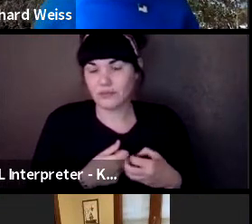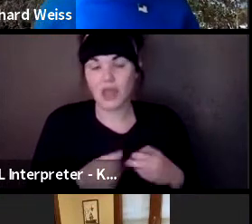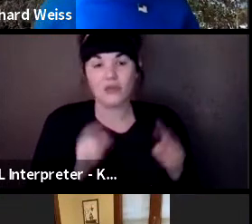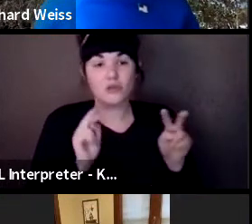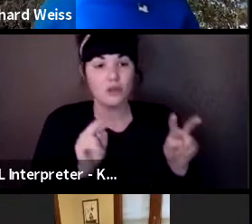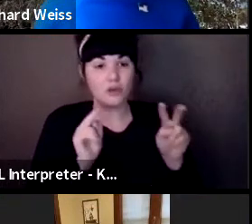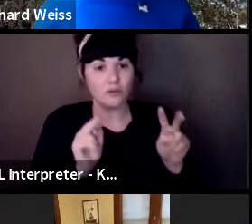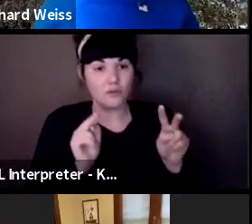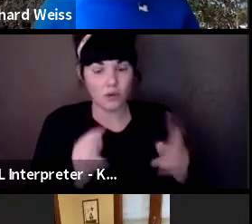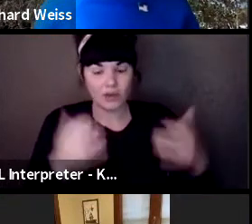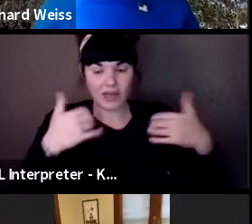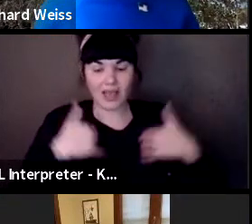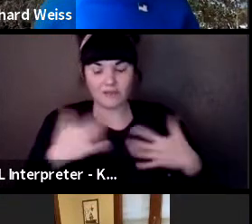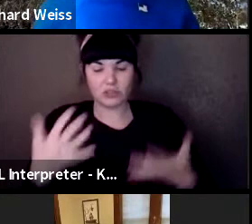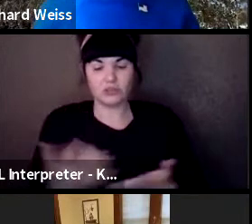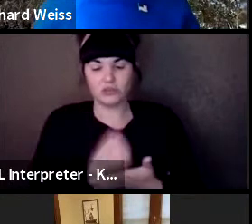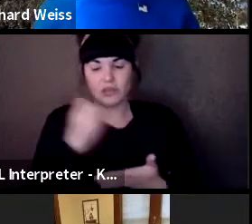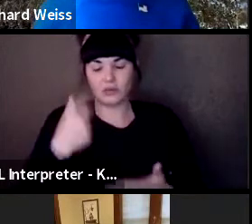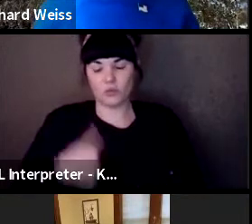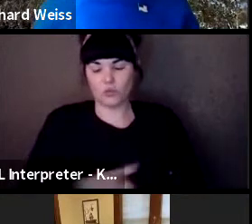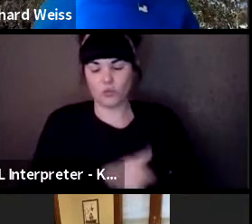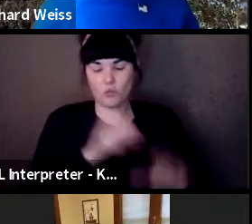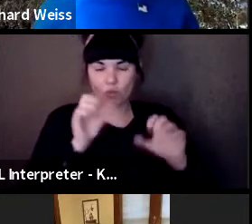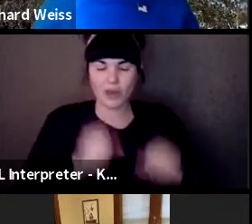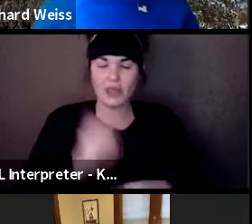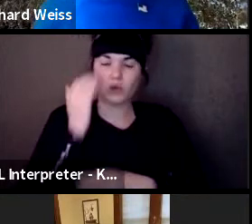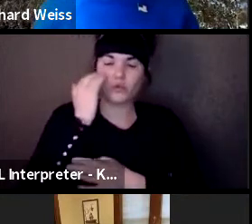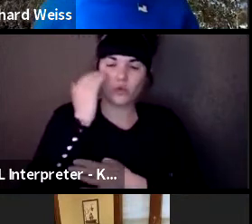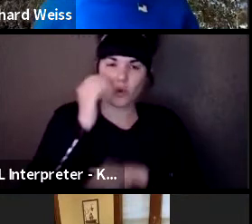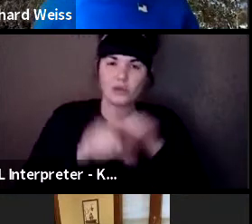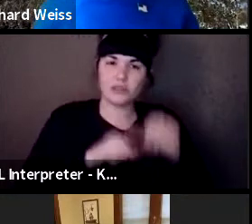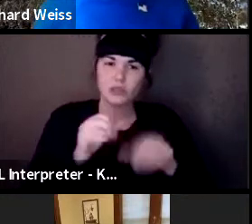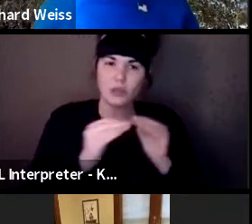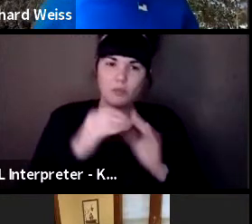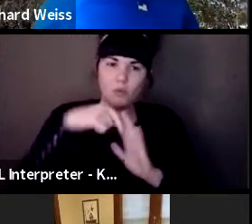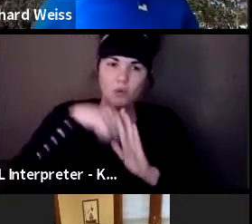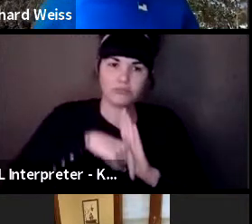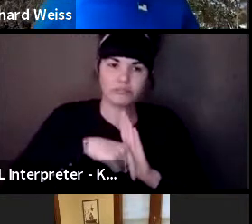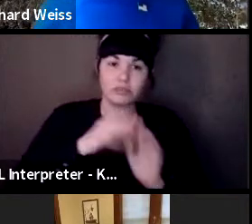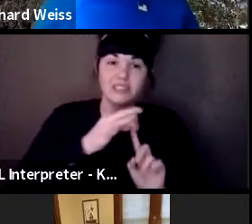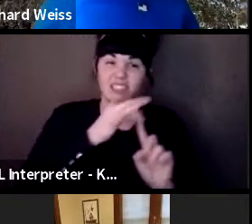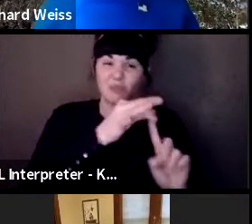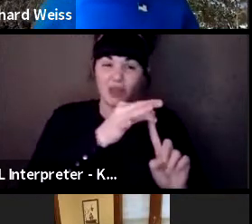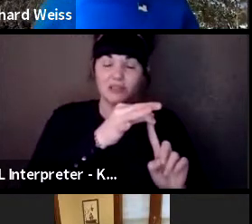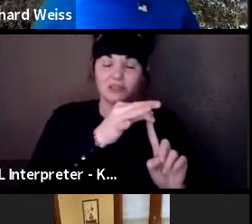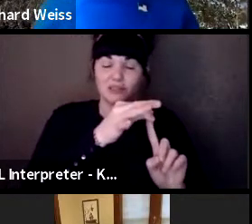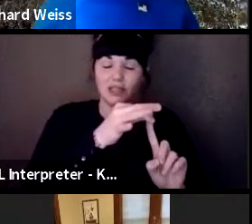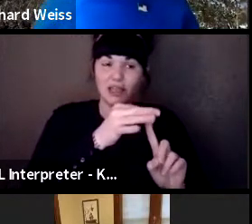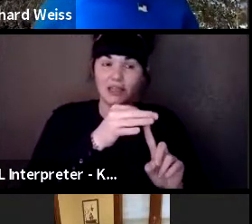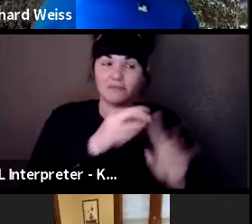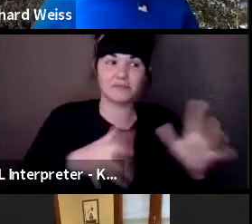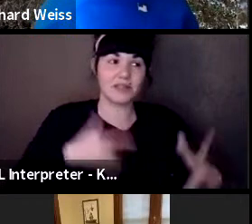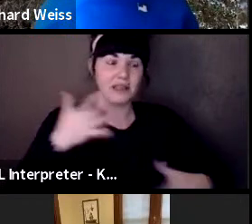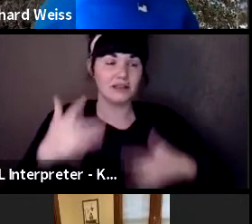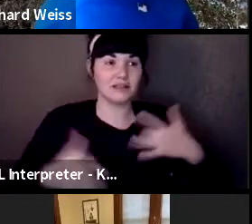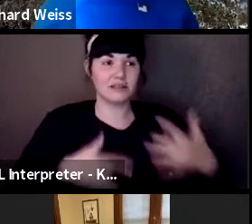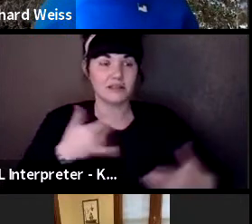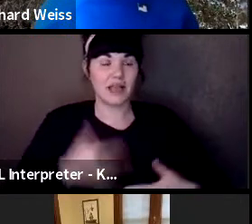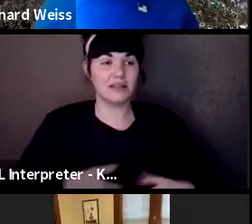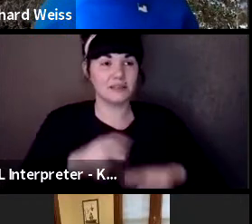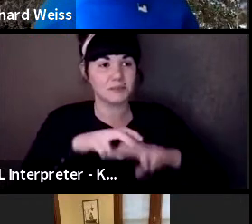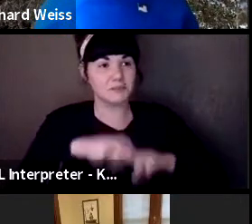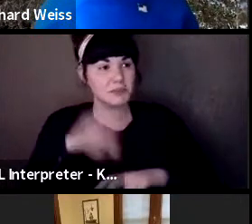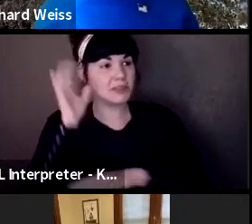to know each other a little better. And especially then that time that we have with the public, where we can listen to the citizens